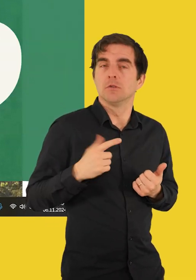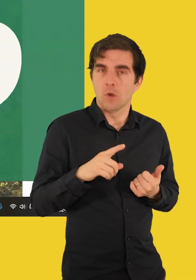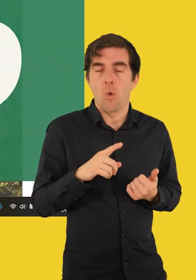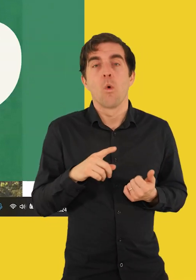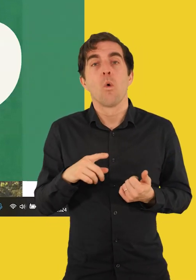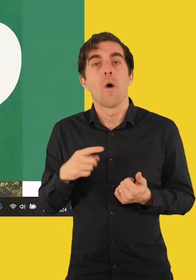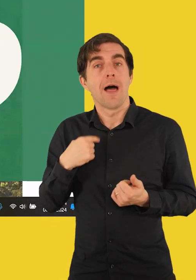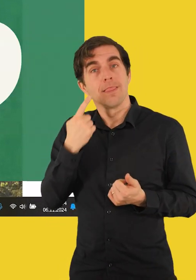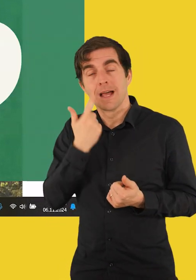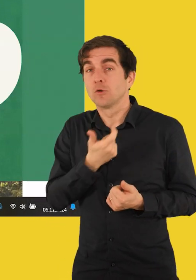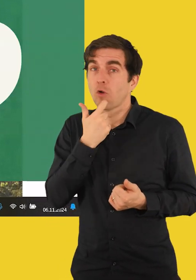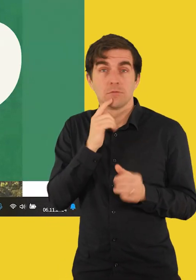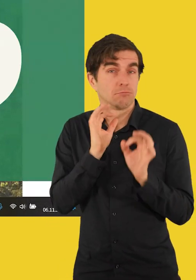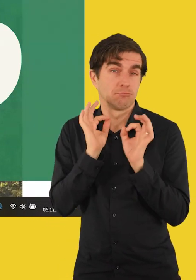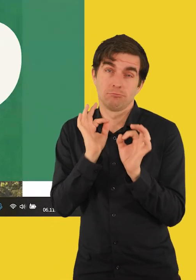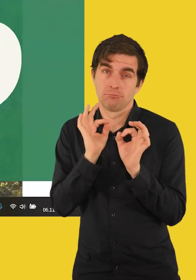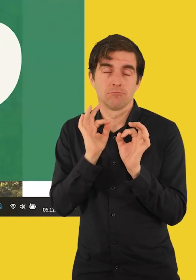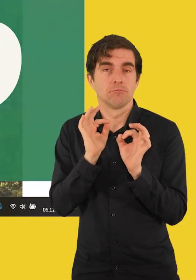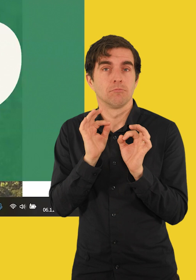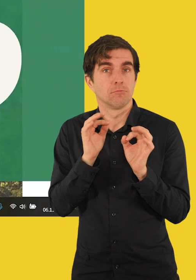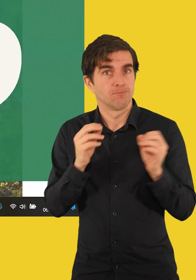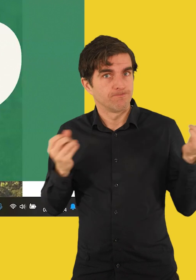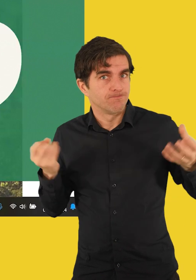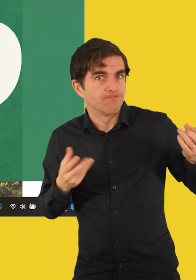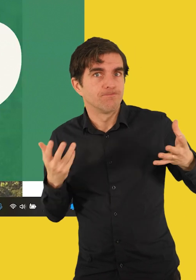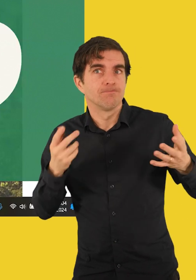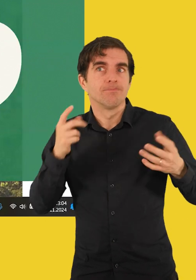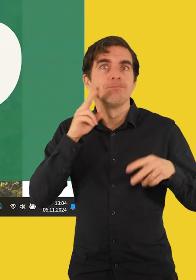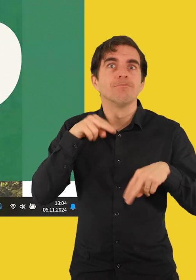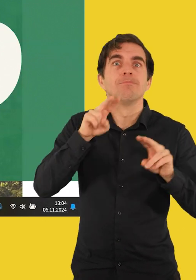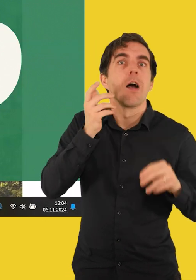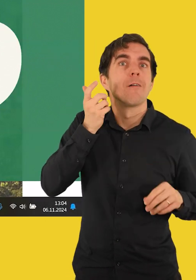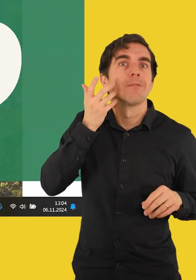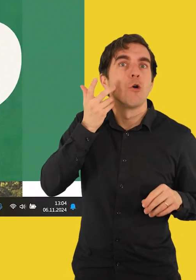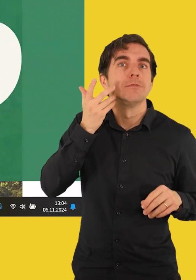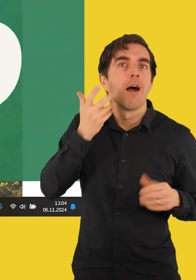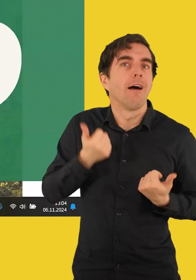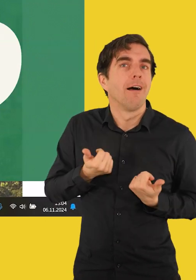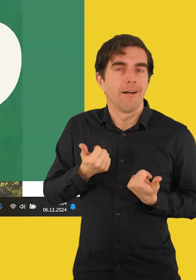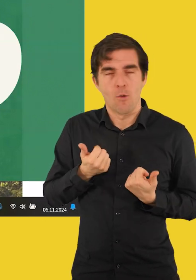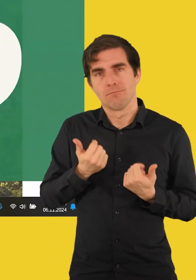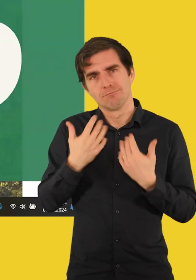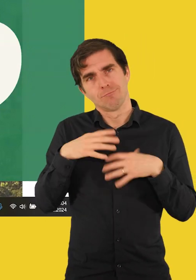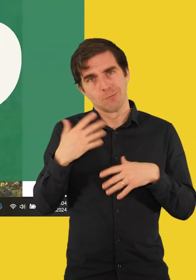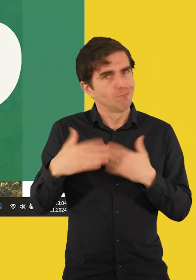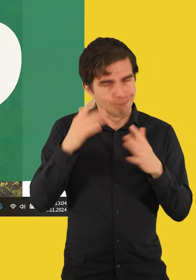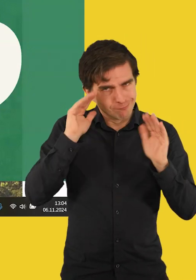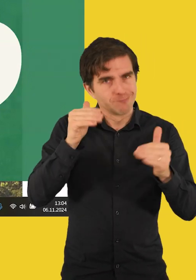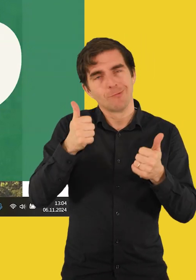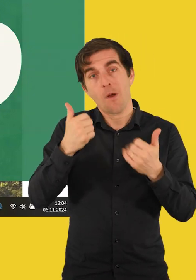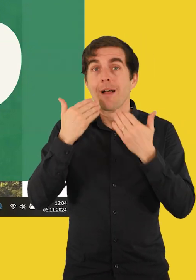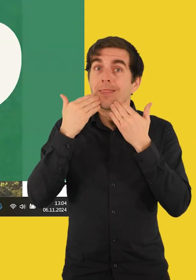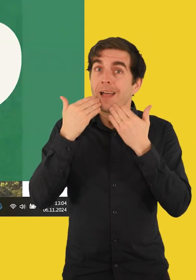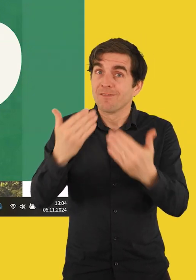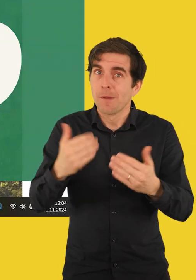I think the donut is a wonderful way to look into the future and to look at where we want to go. Thank you very